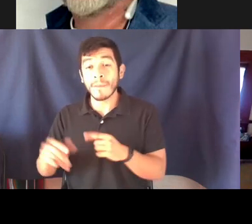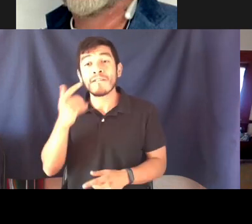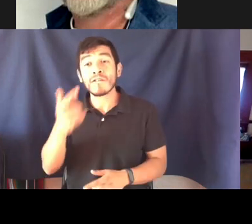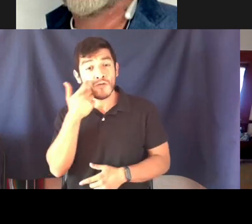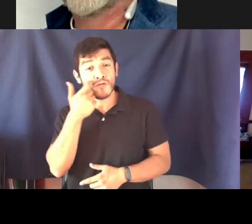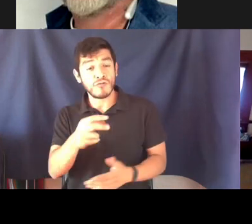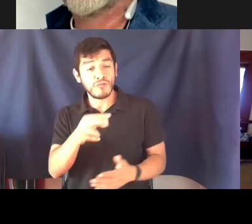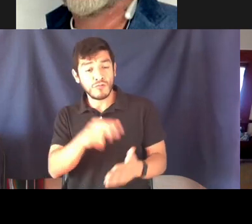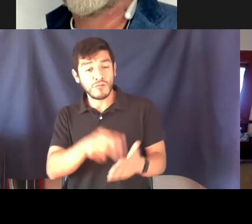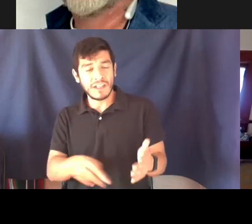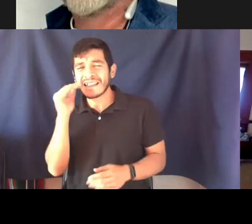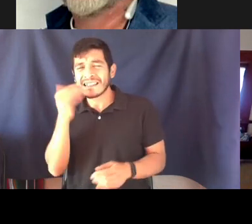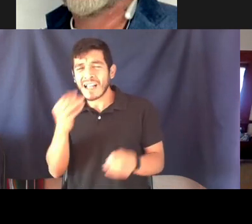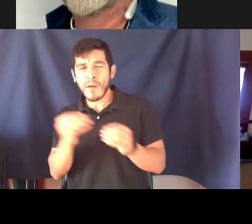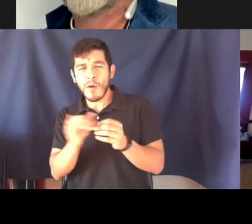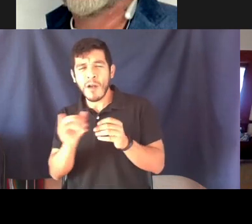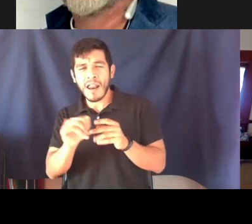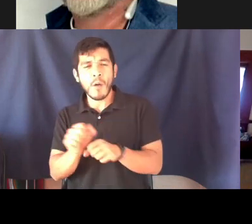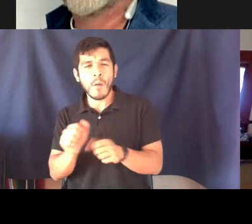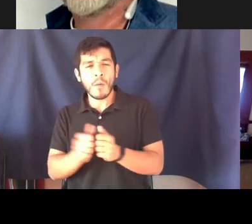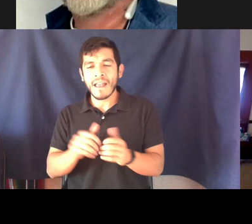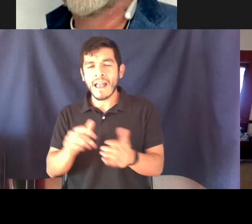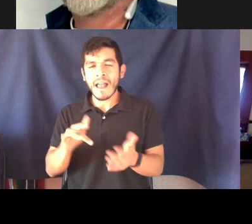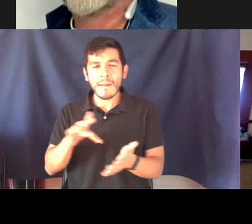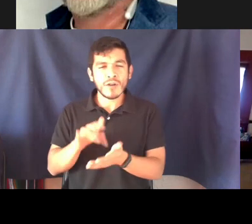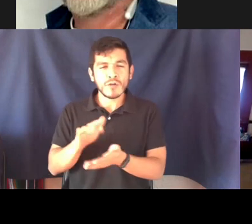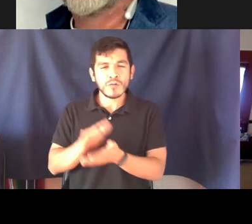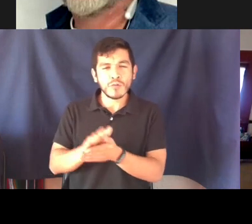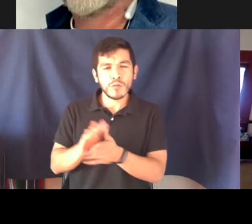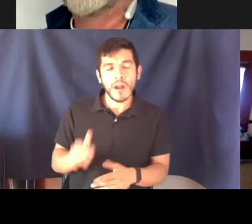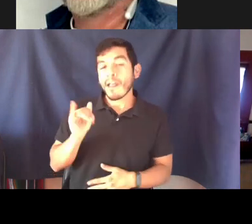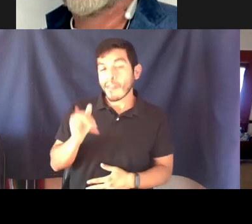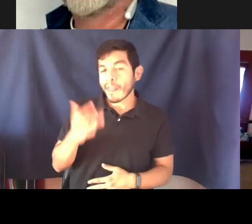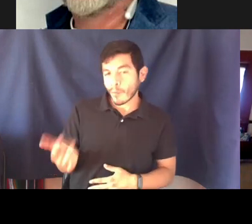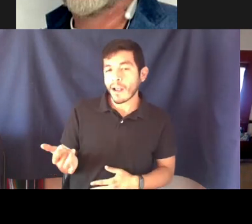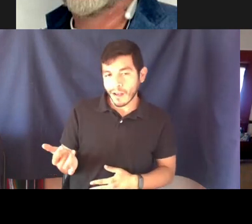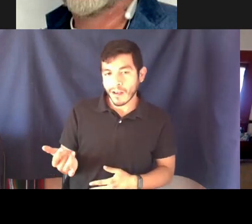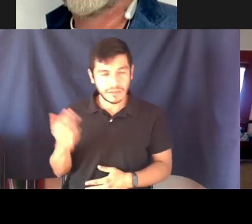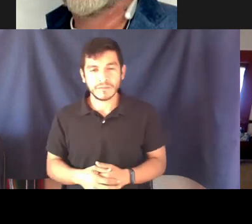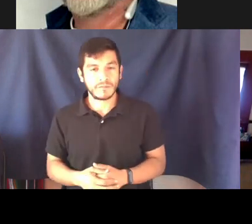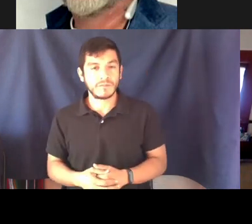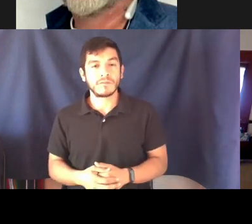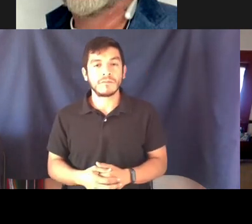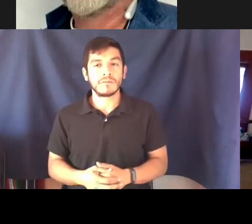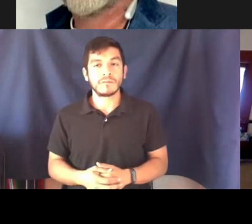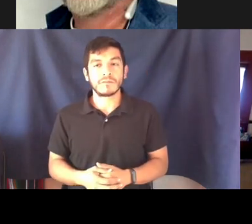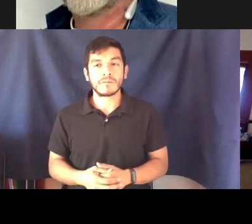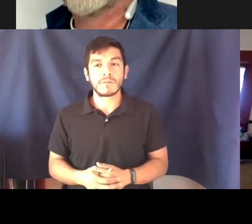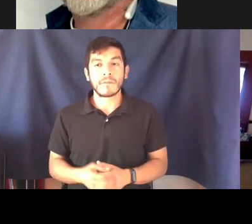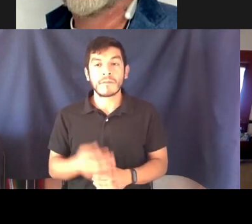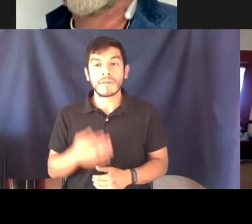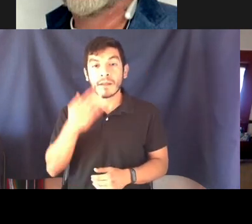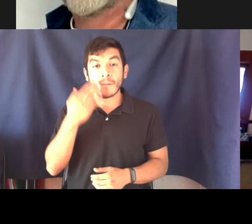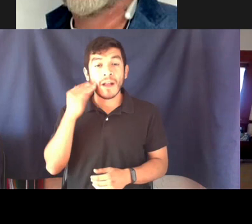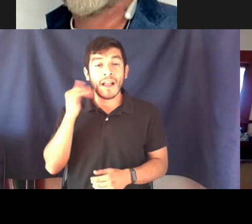middle schoolers, like there's a reason why. We just had to kind of, because the practices for one didn't necessarily translate perfectly well to